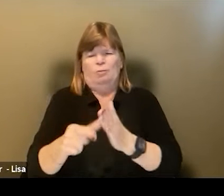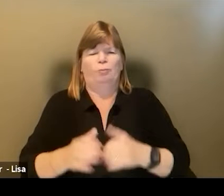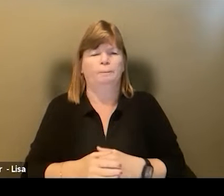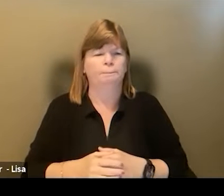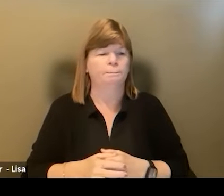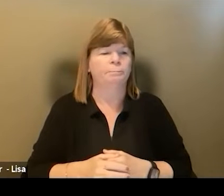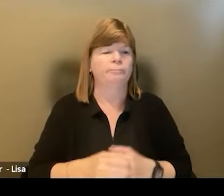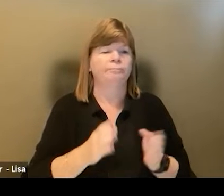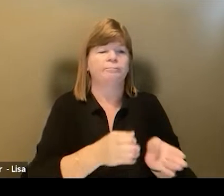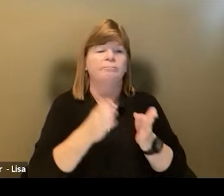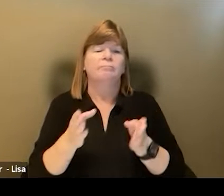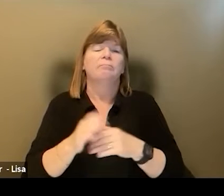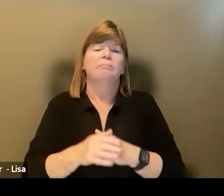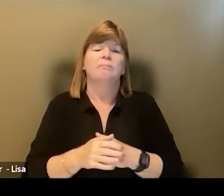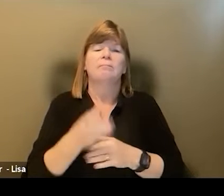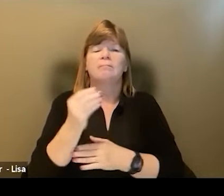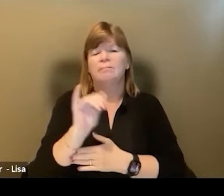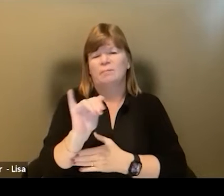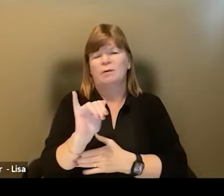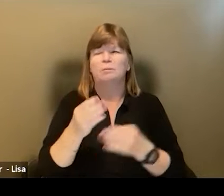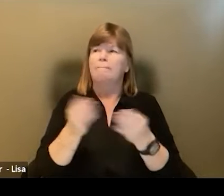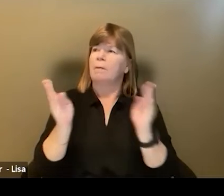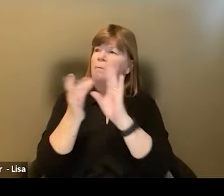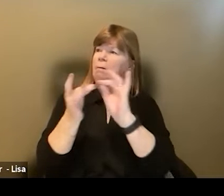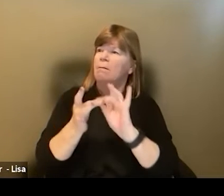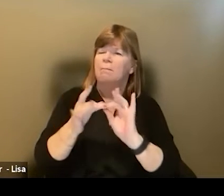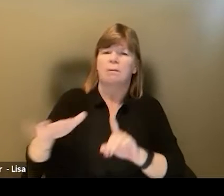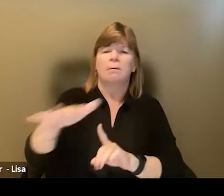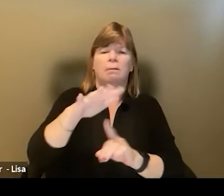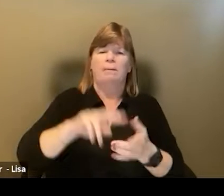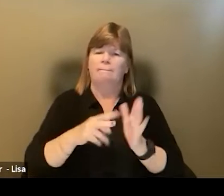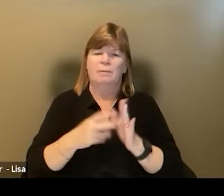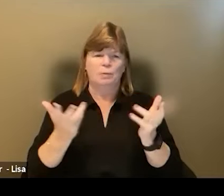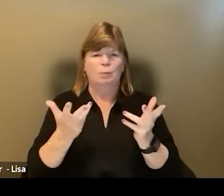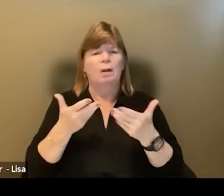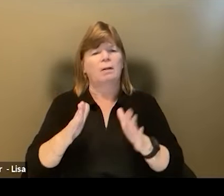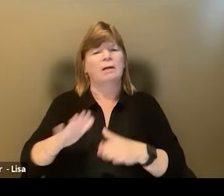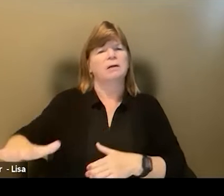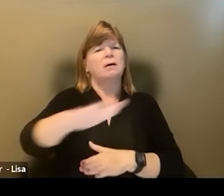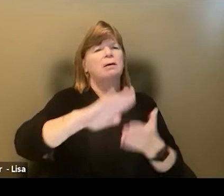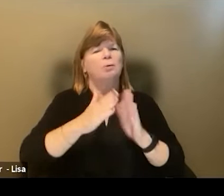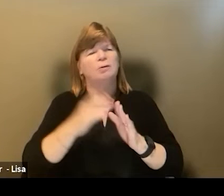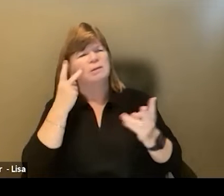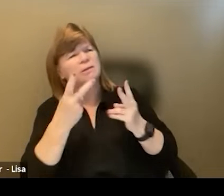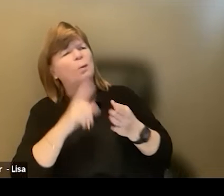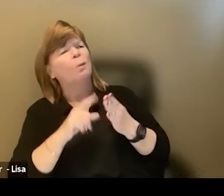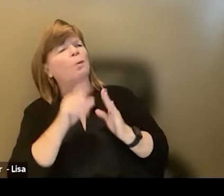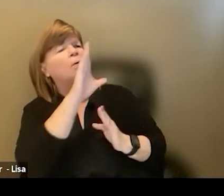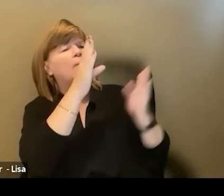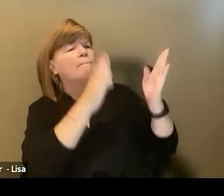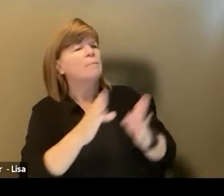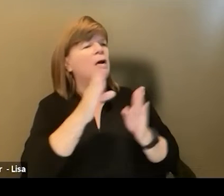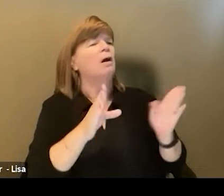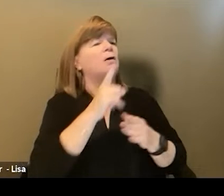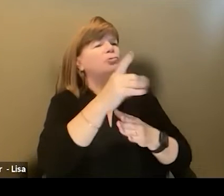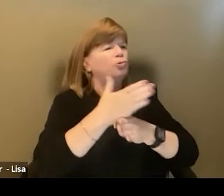slides. And also public comment, it allows a community to see what we are planning and share,